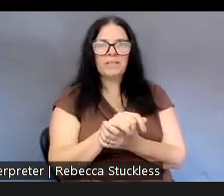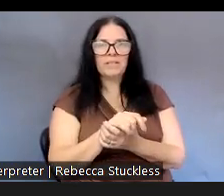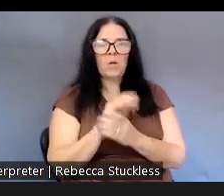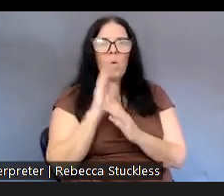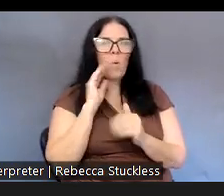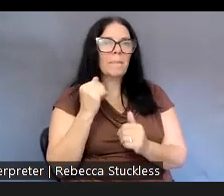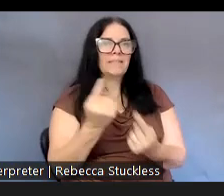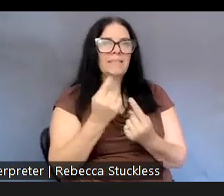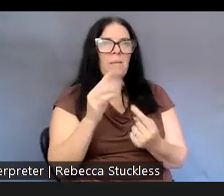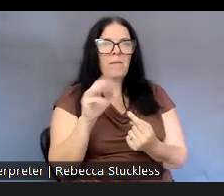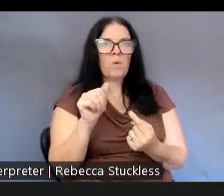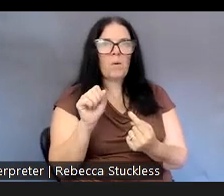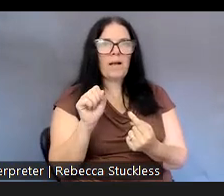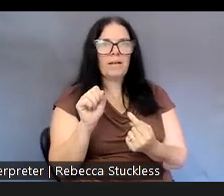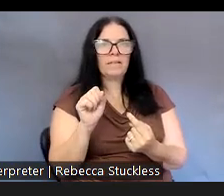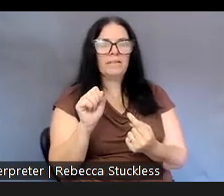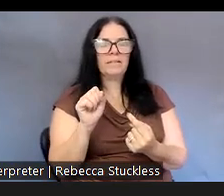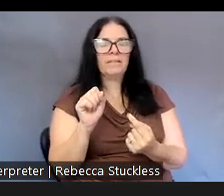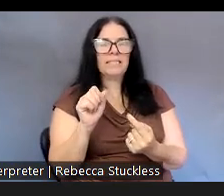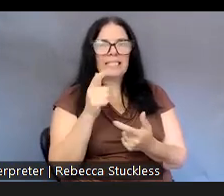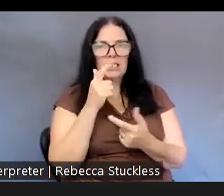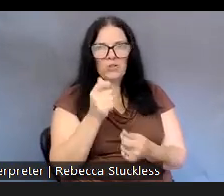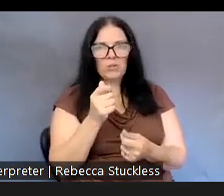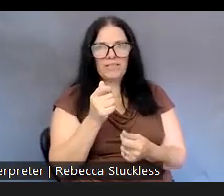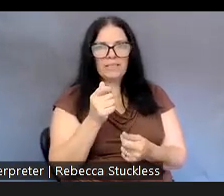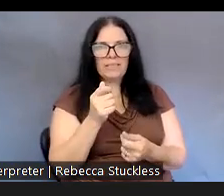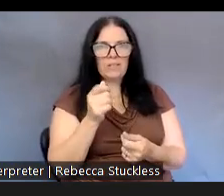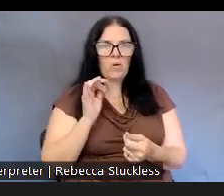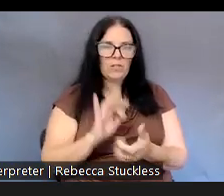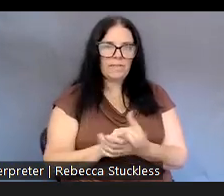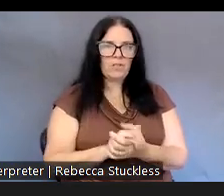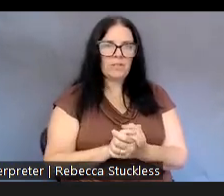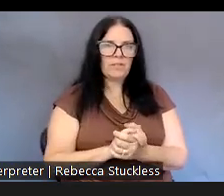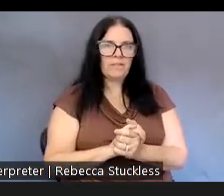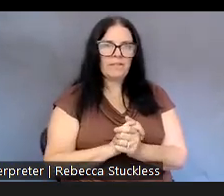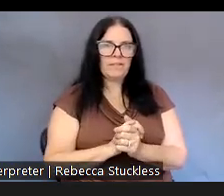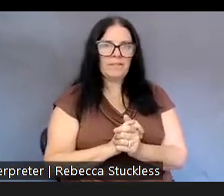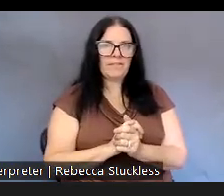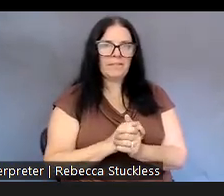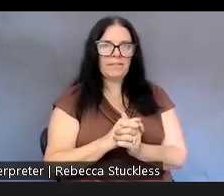mildly interesting or useful to you. So all the best to you all.